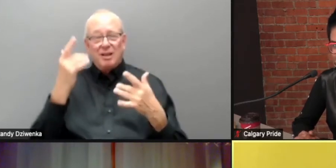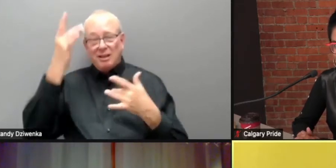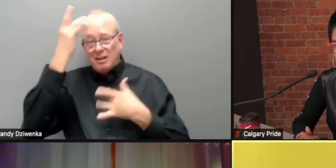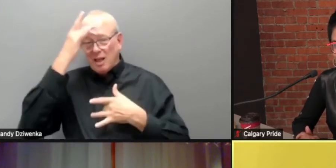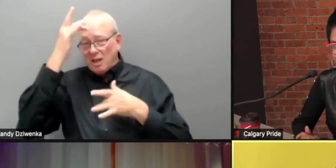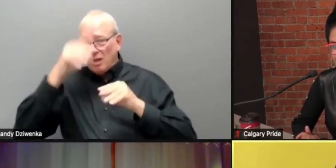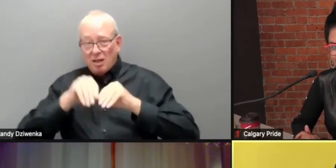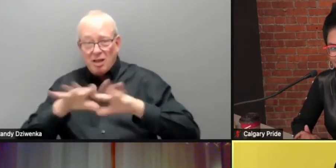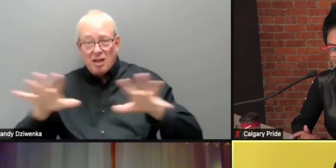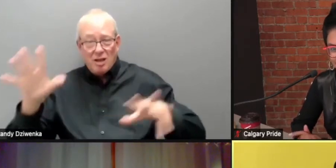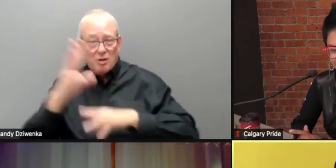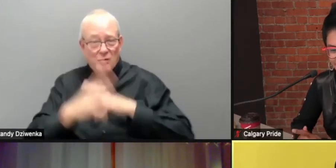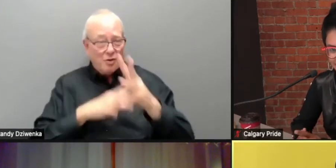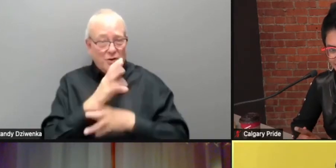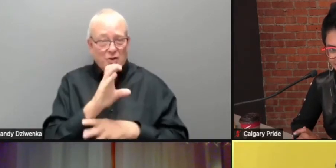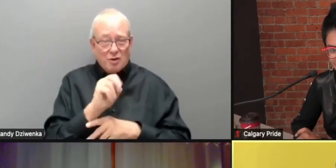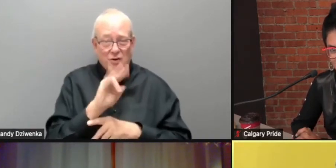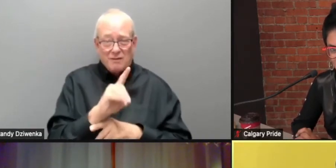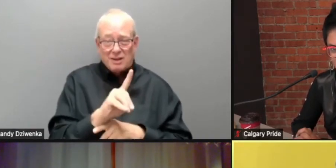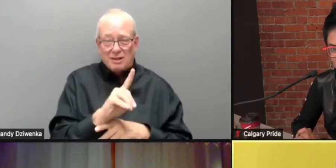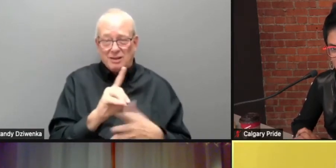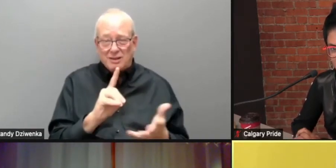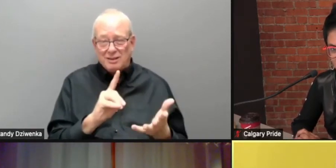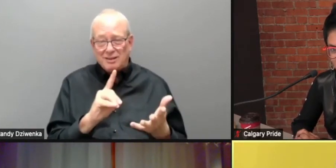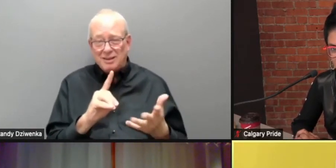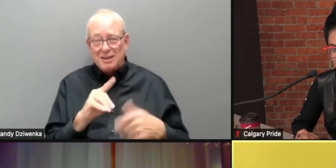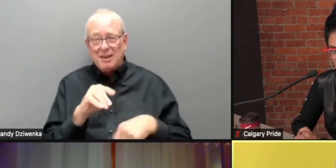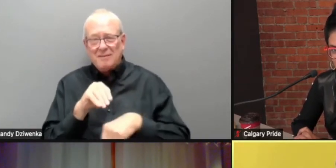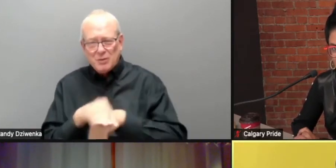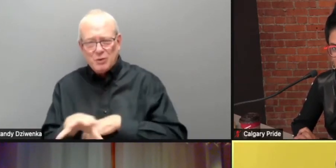be together naturally? You know,